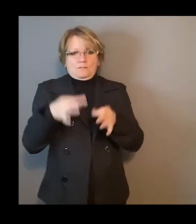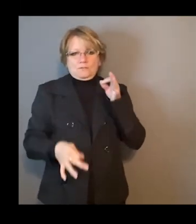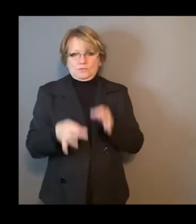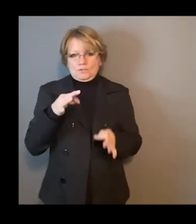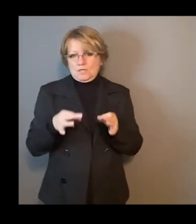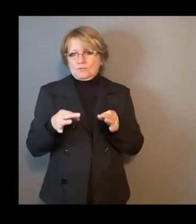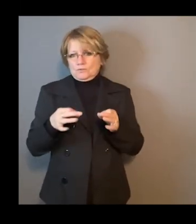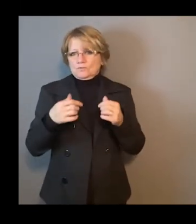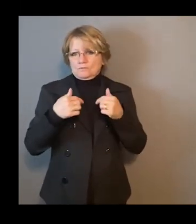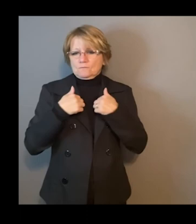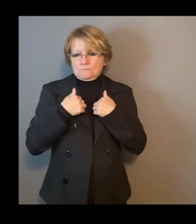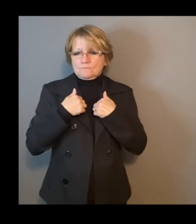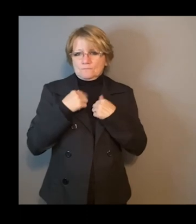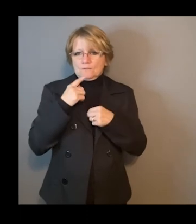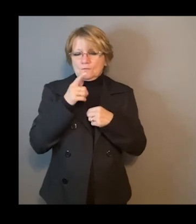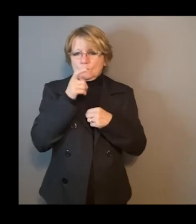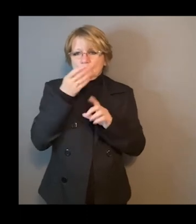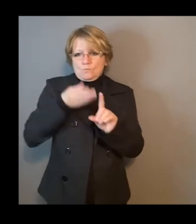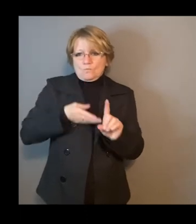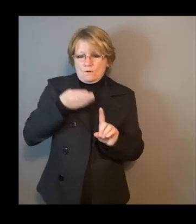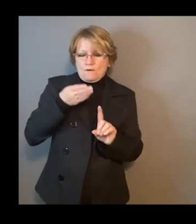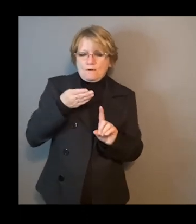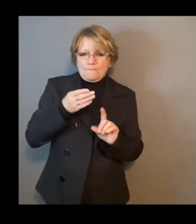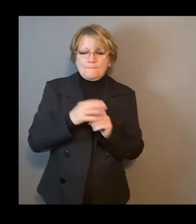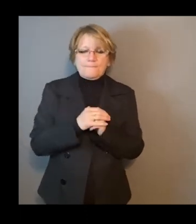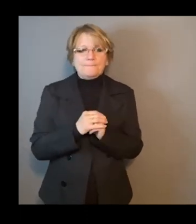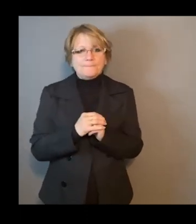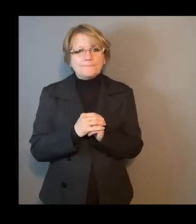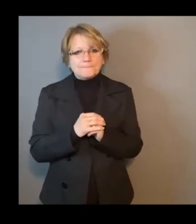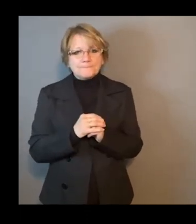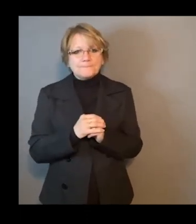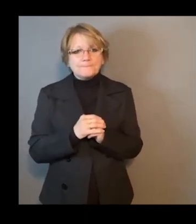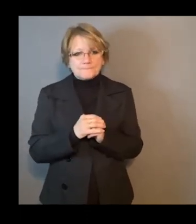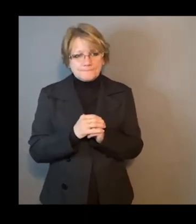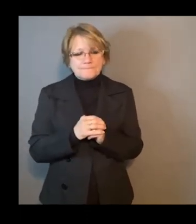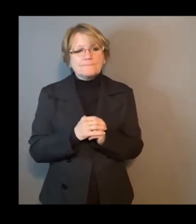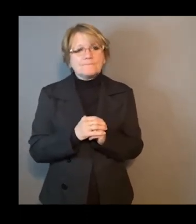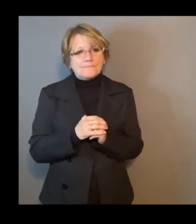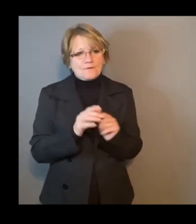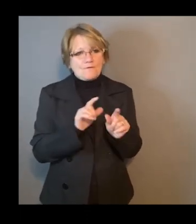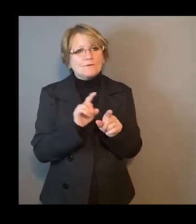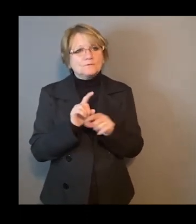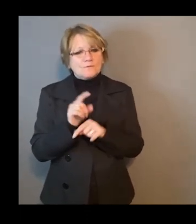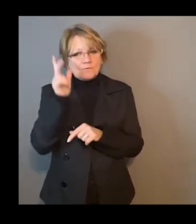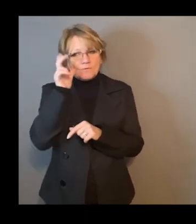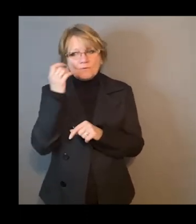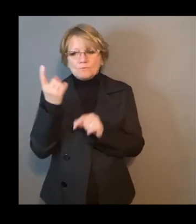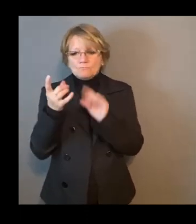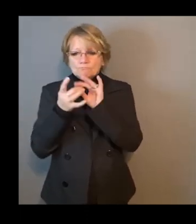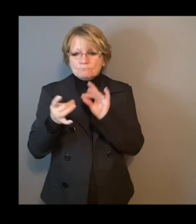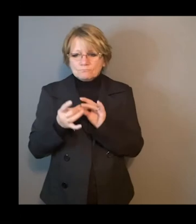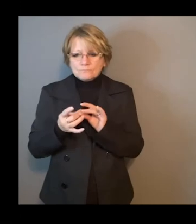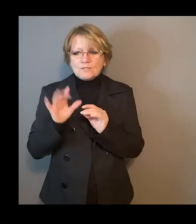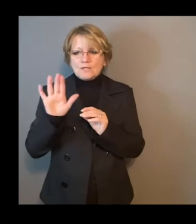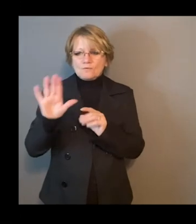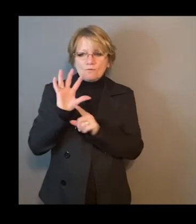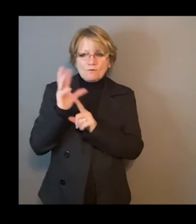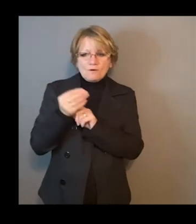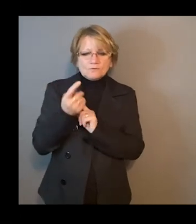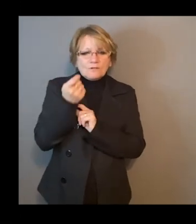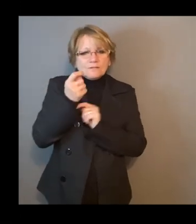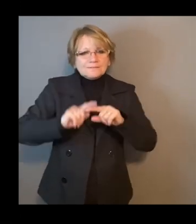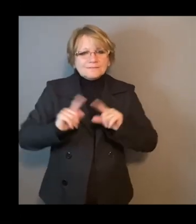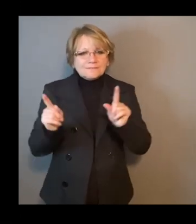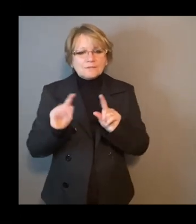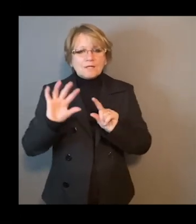preconceived thoughts and about who you are as an individual. And we also heard that, you know, your culture is a little